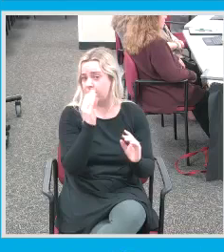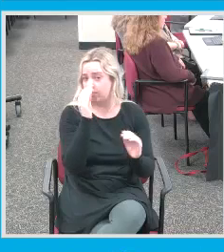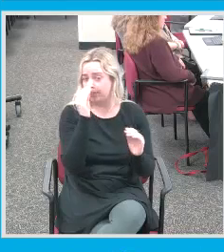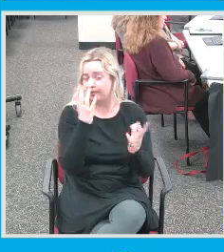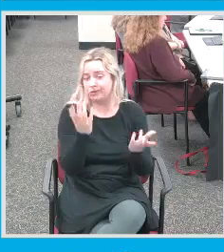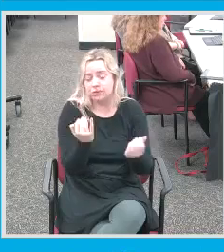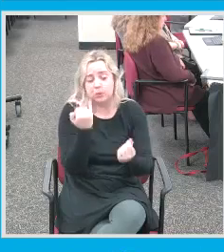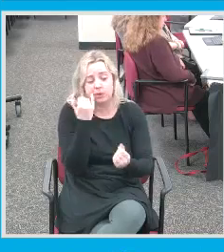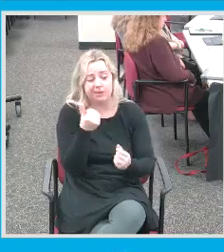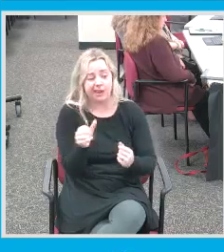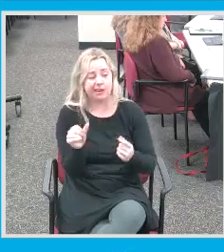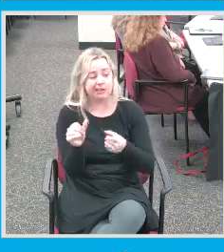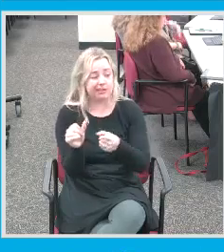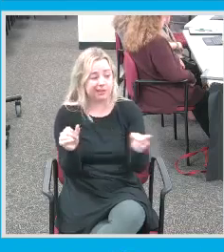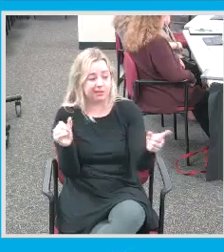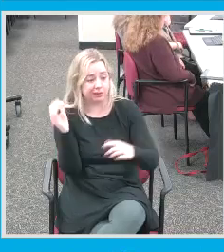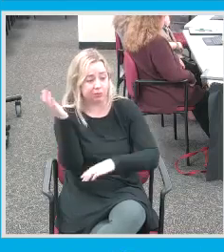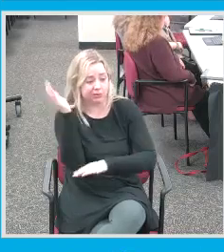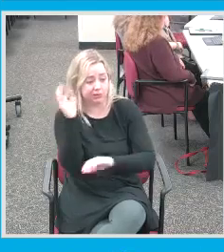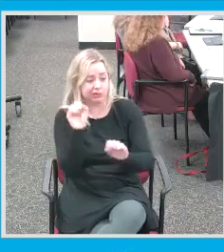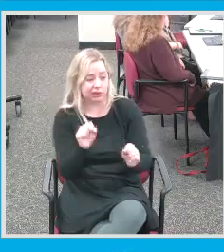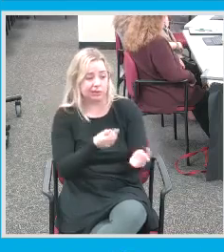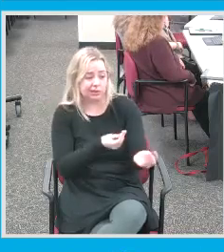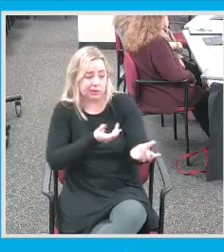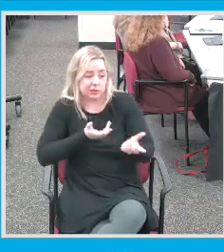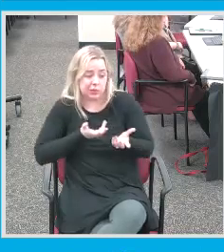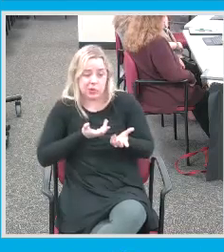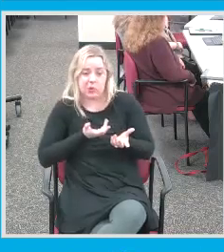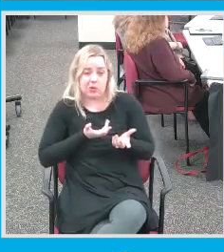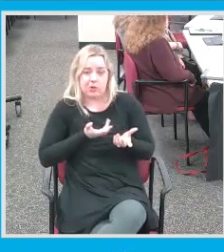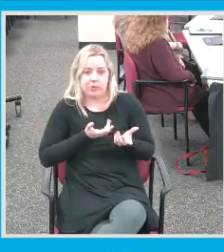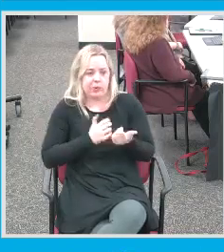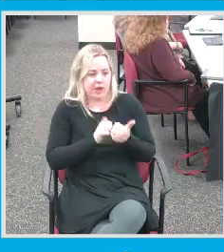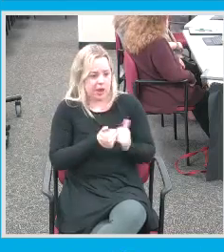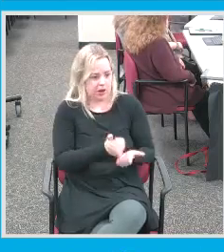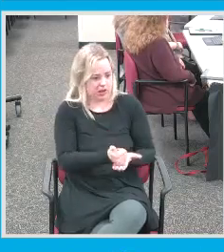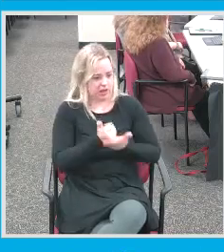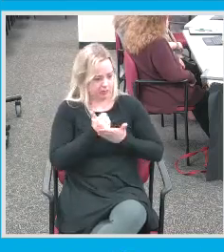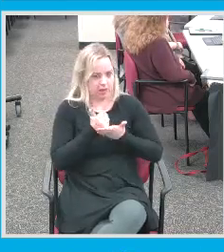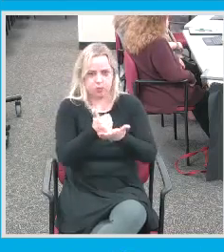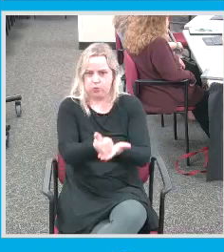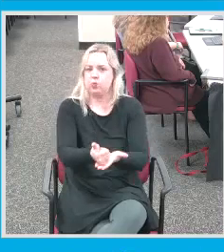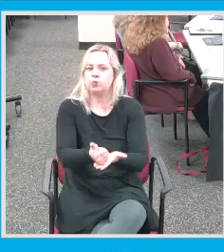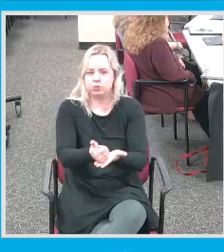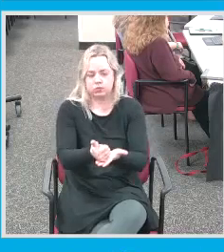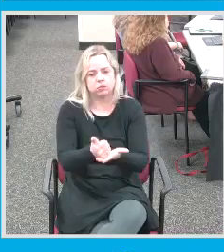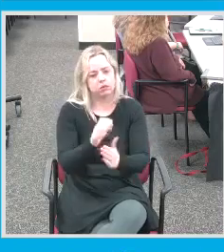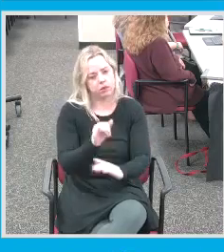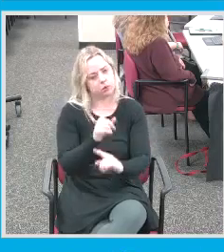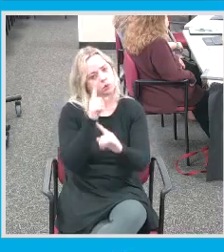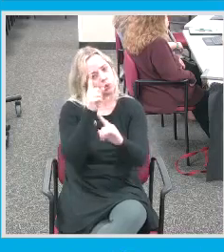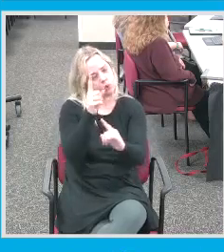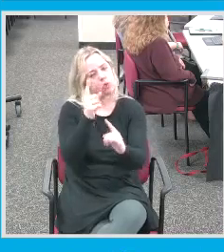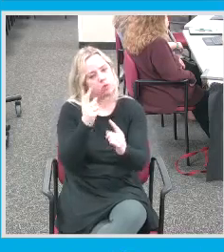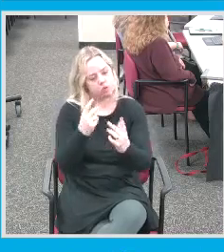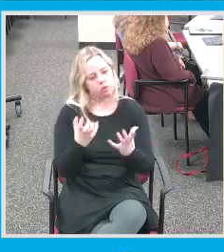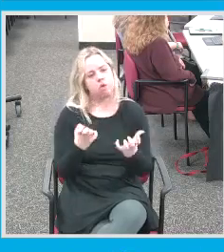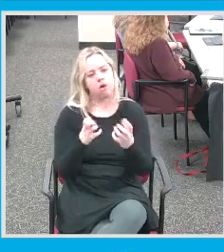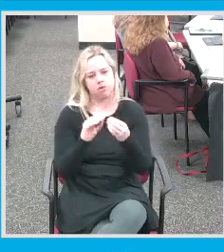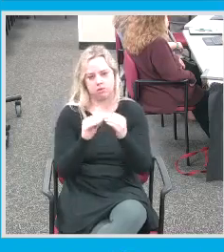bring forward to us to help you, we would appreciate that, because we want to see the numbers go the same direction you want to see